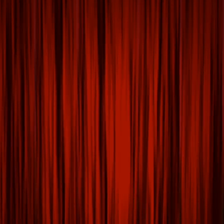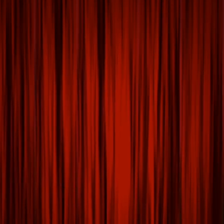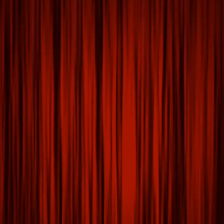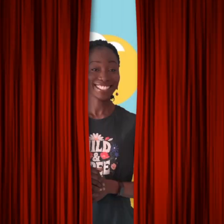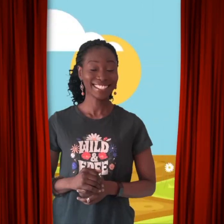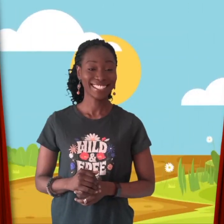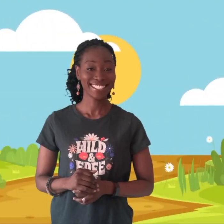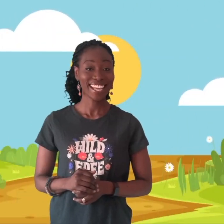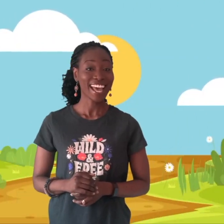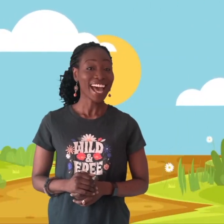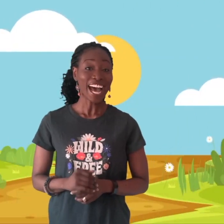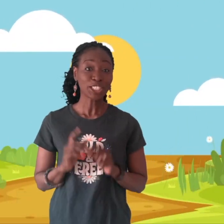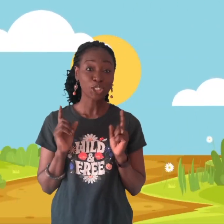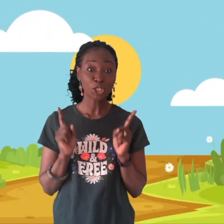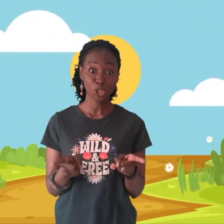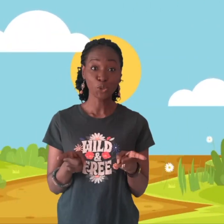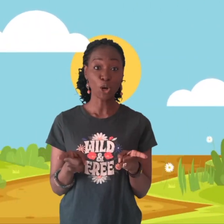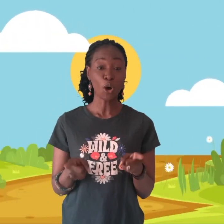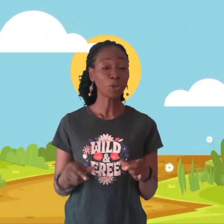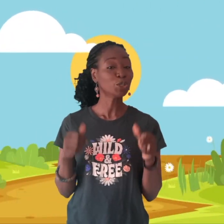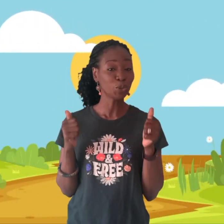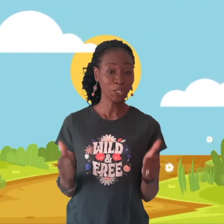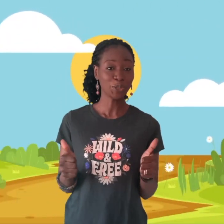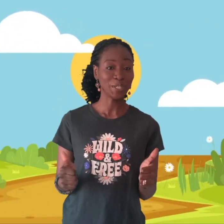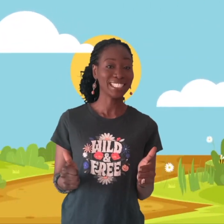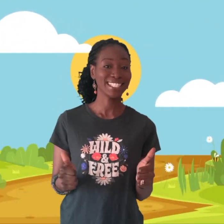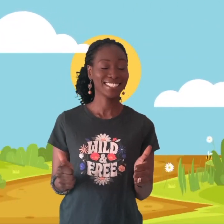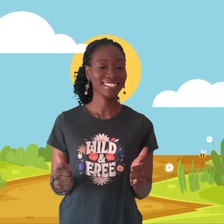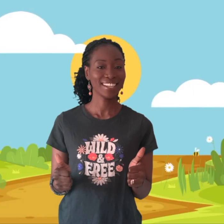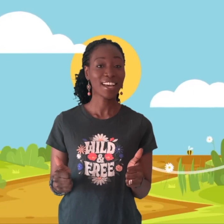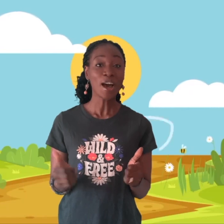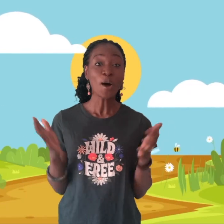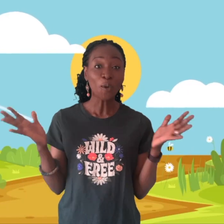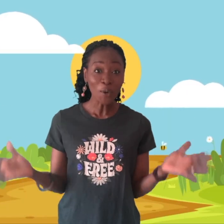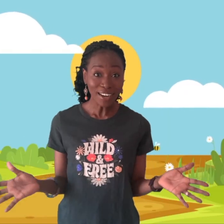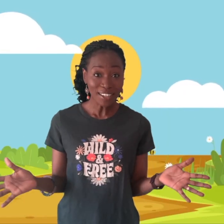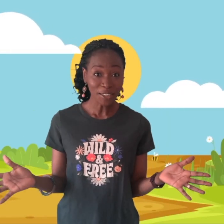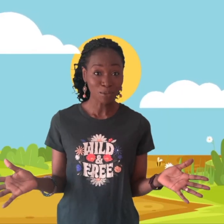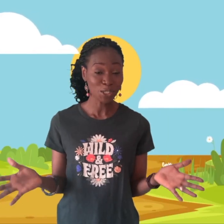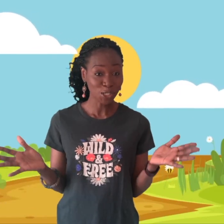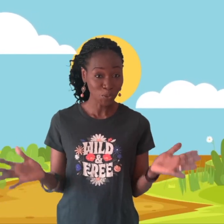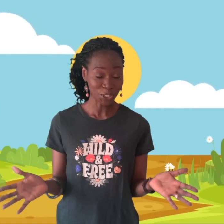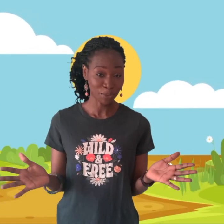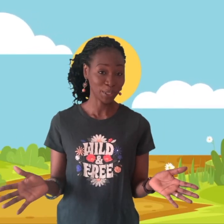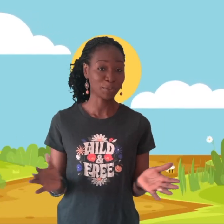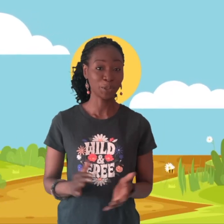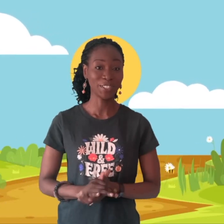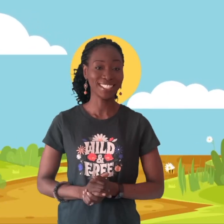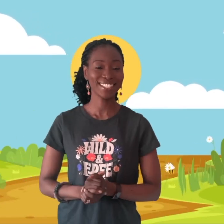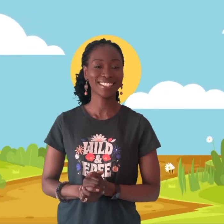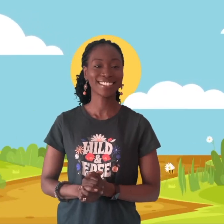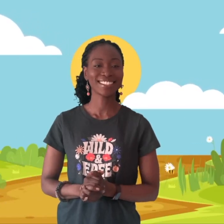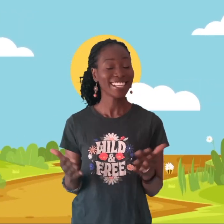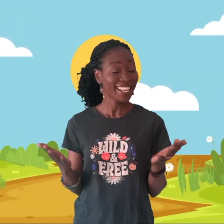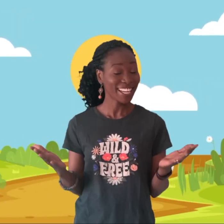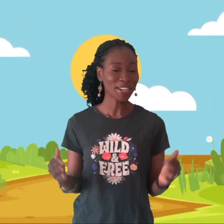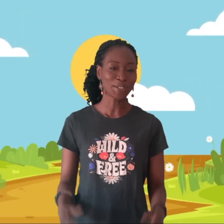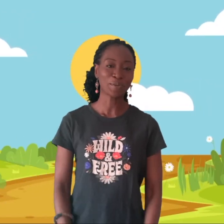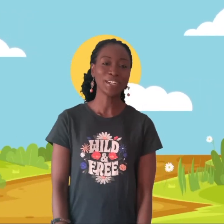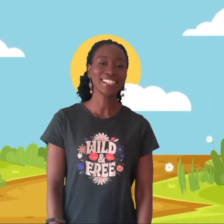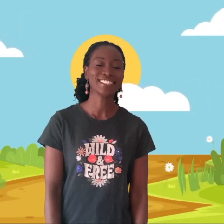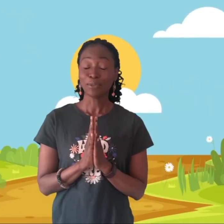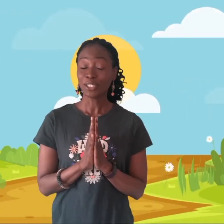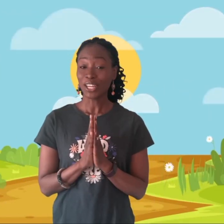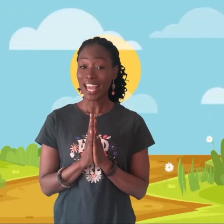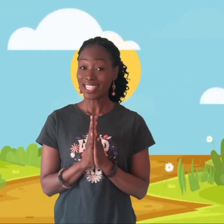Good morning, friends. I trust you are all doing great. Welcome to this worship experience. Let